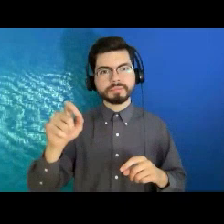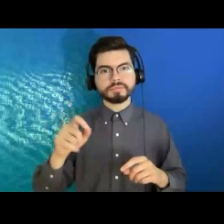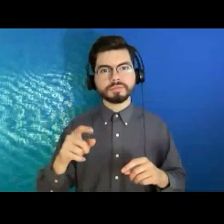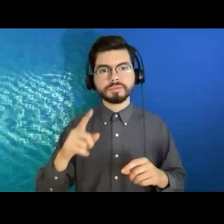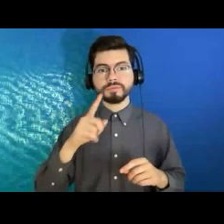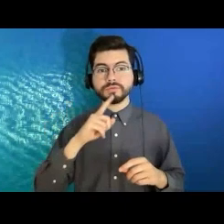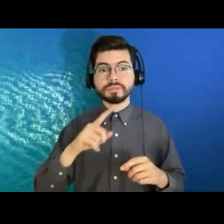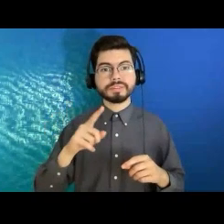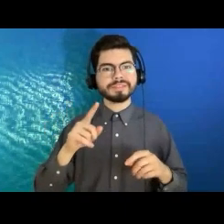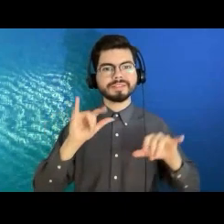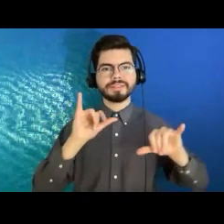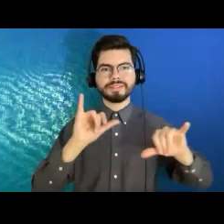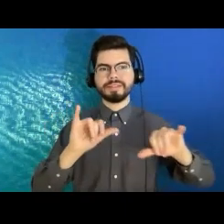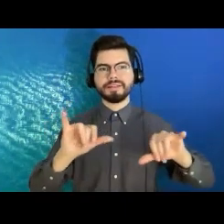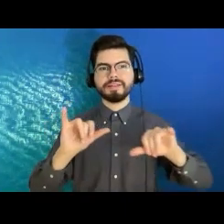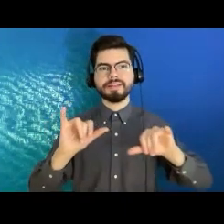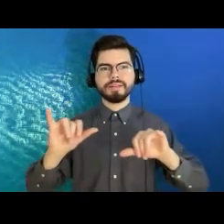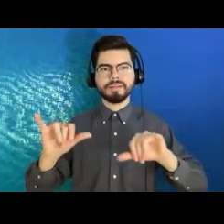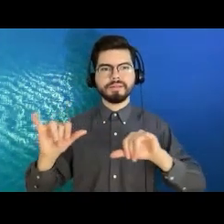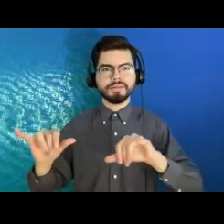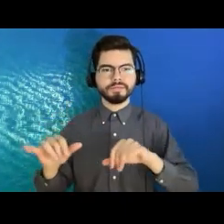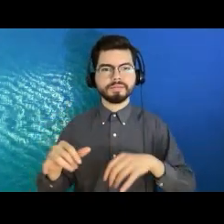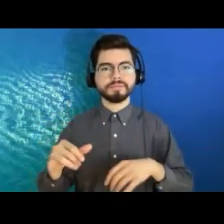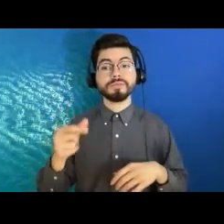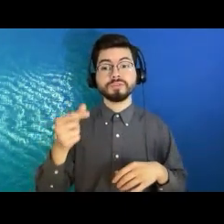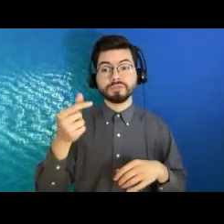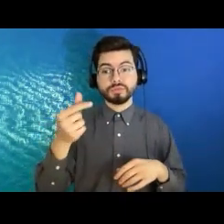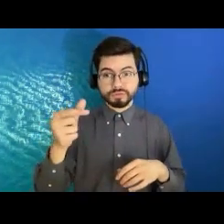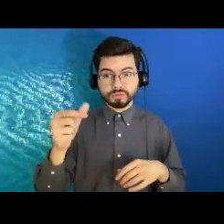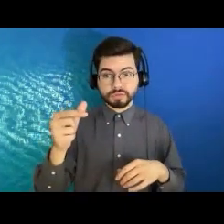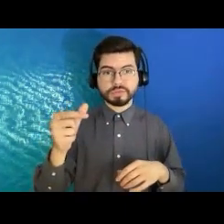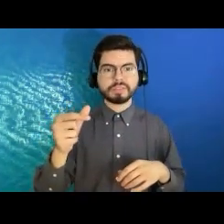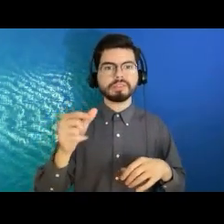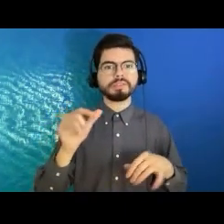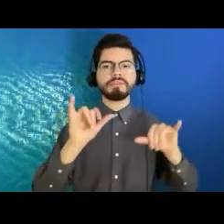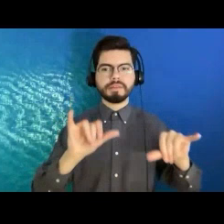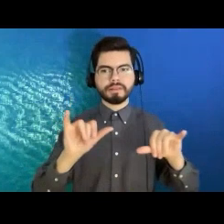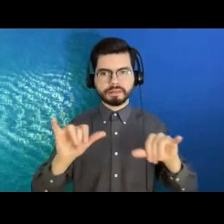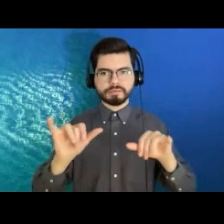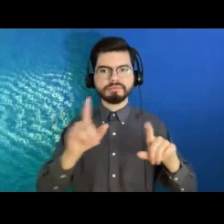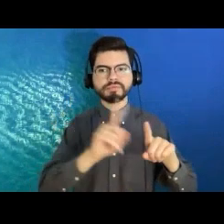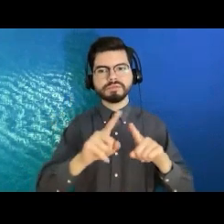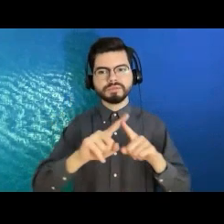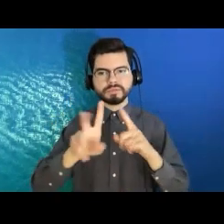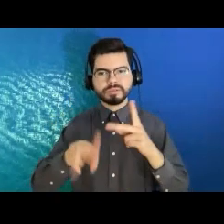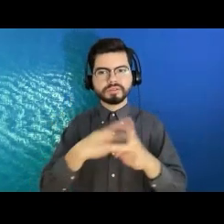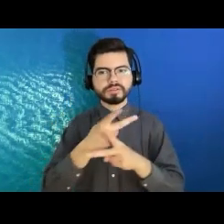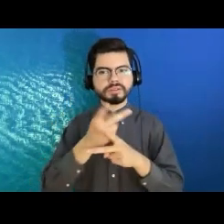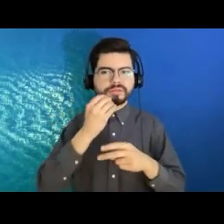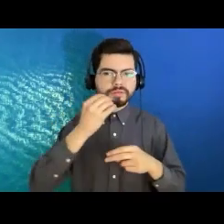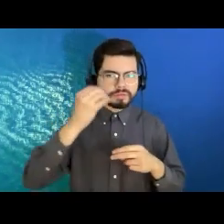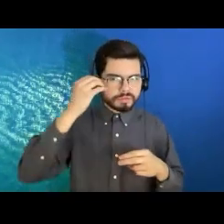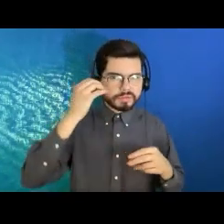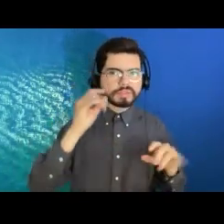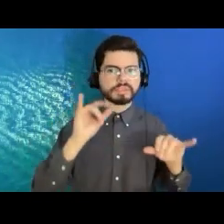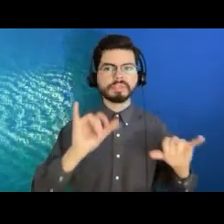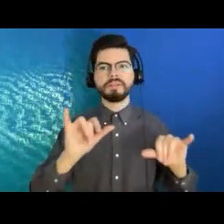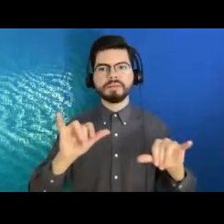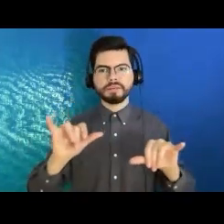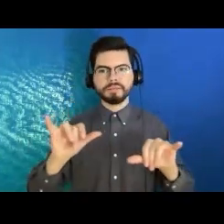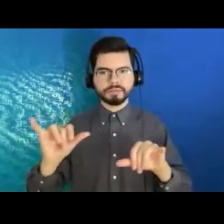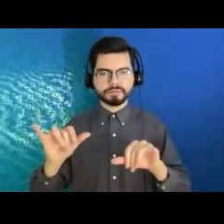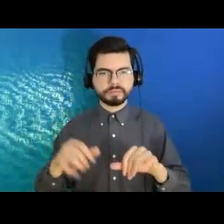down. And these green things are doing, these are different types of habitats. Same thing over time. They're not